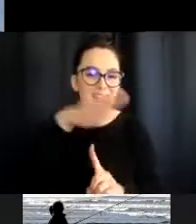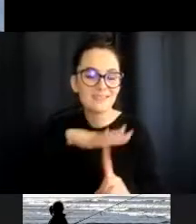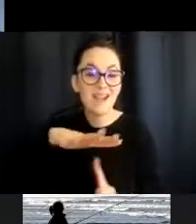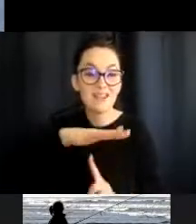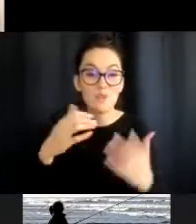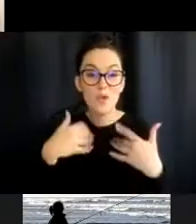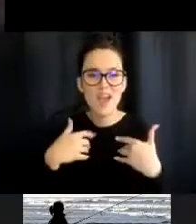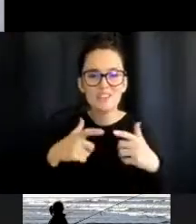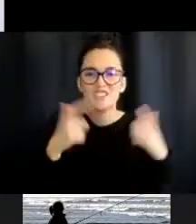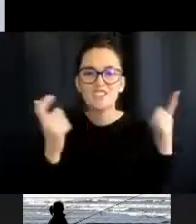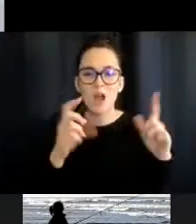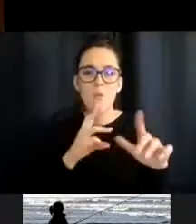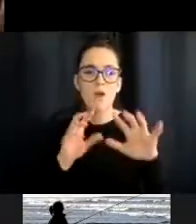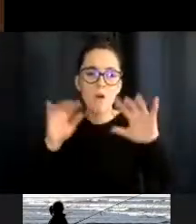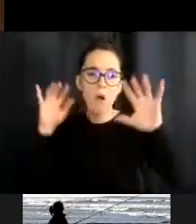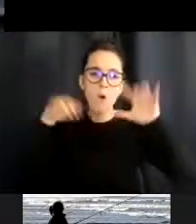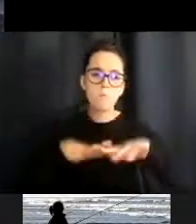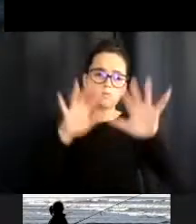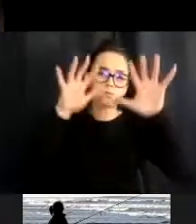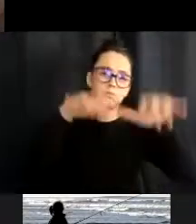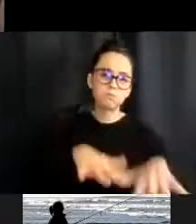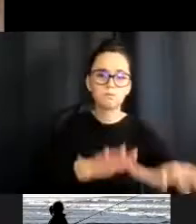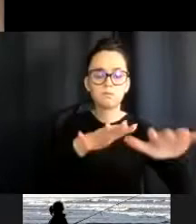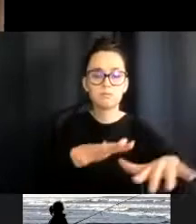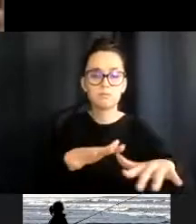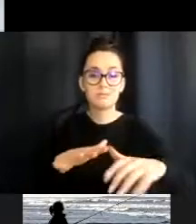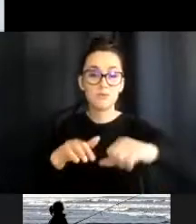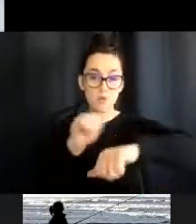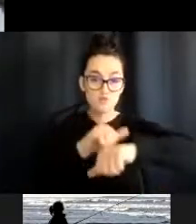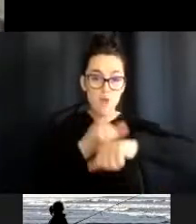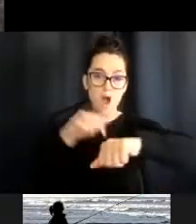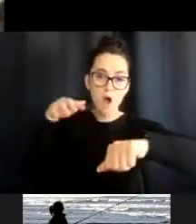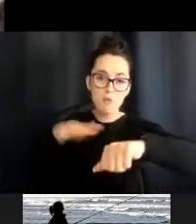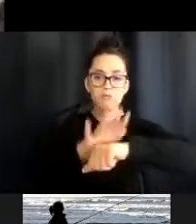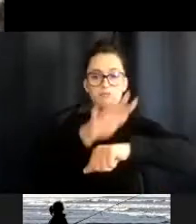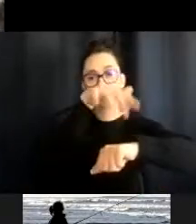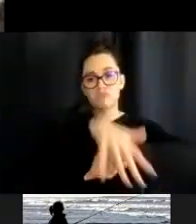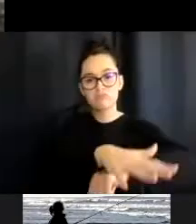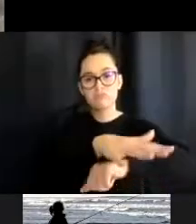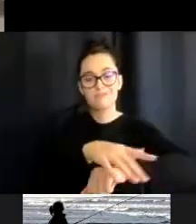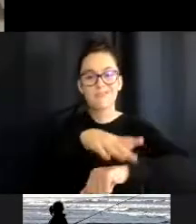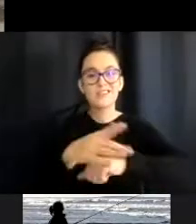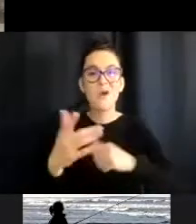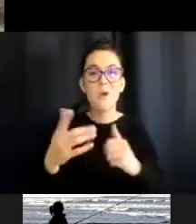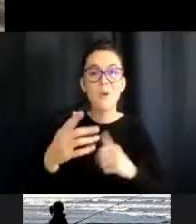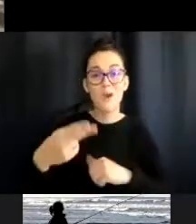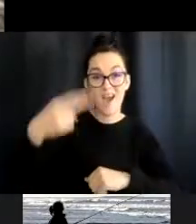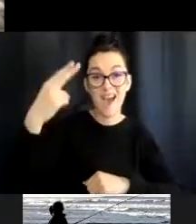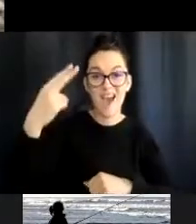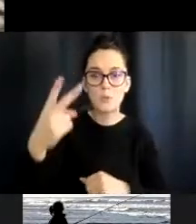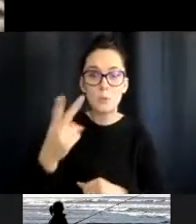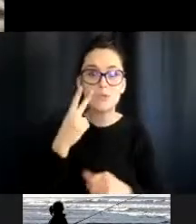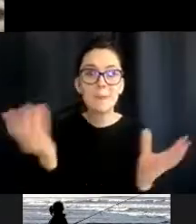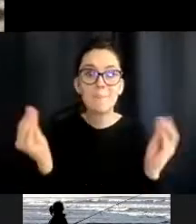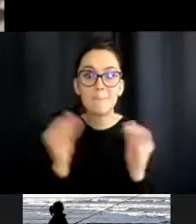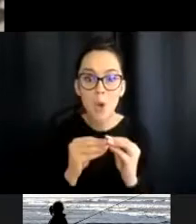these rocks during high tide. We're at low tide right now, so we're going to see a lot more critters. During high tide, everything's going to be